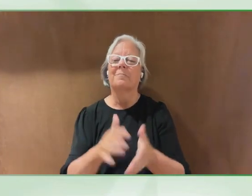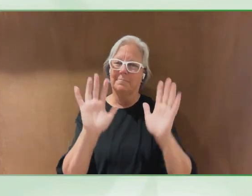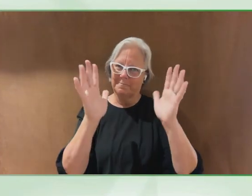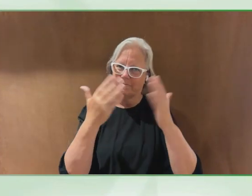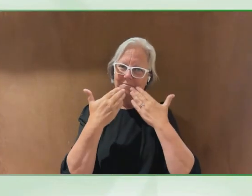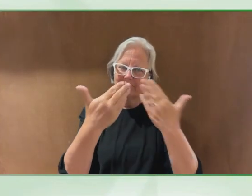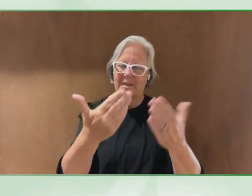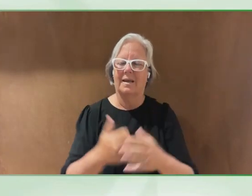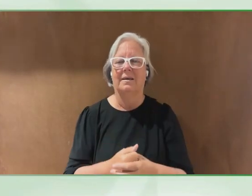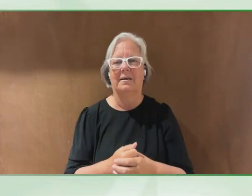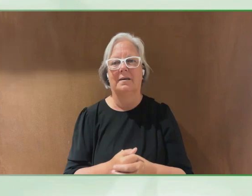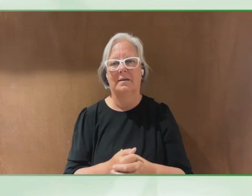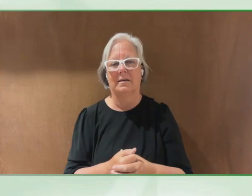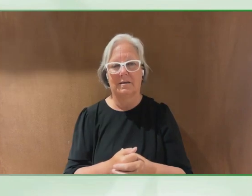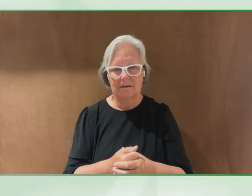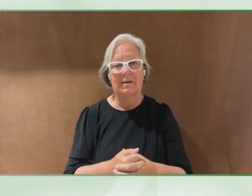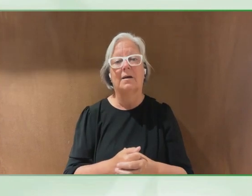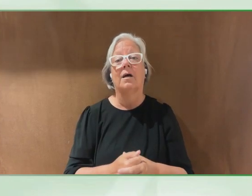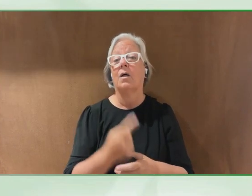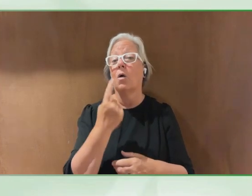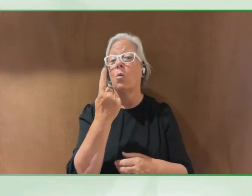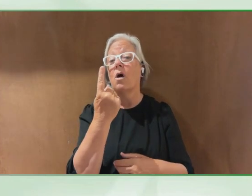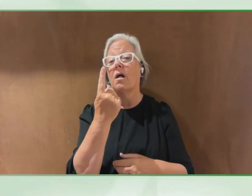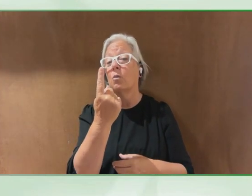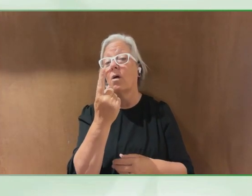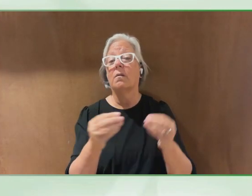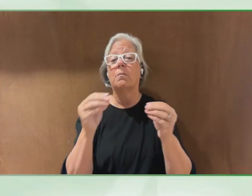Okay, we have one more question here, please, yes.